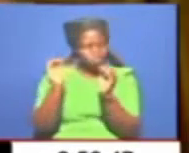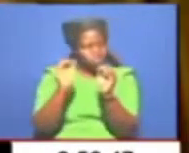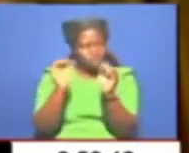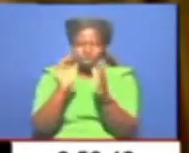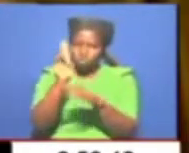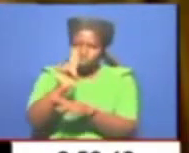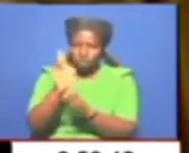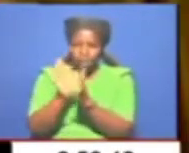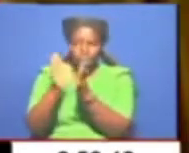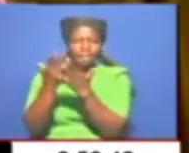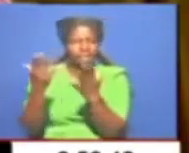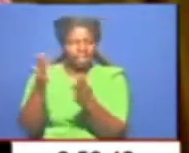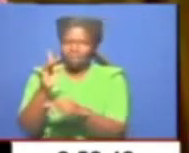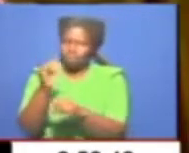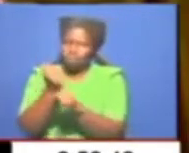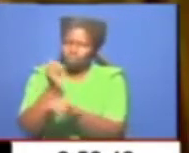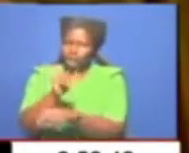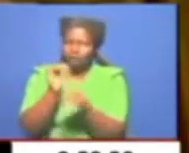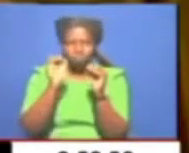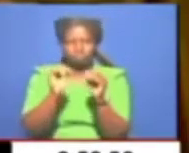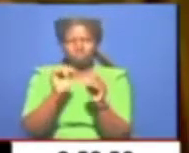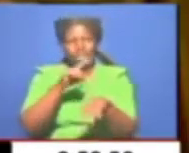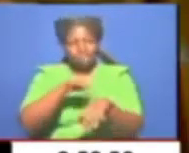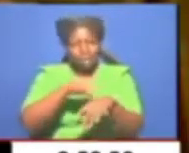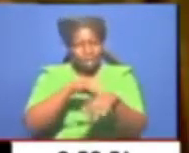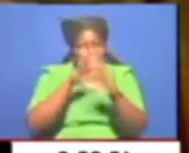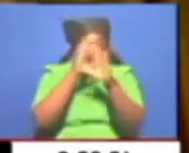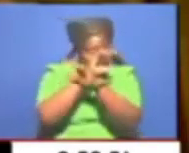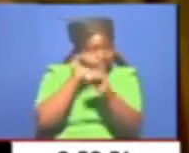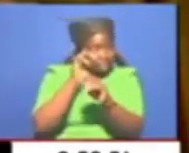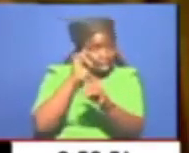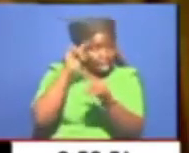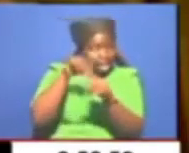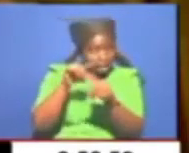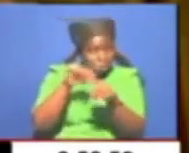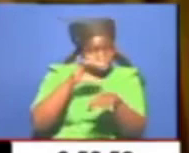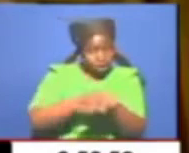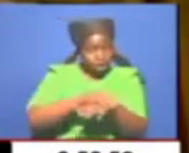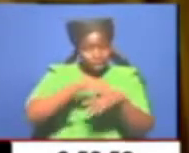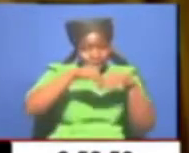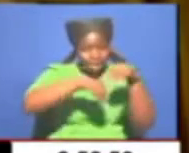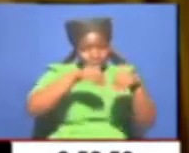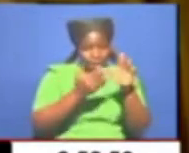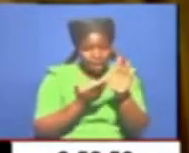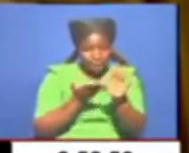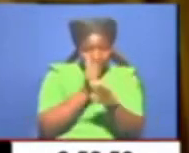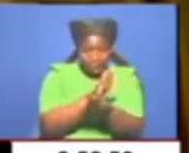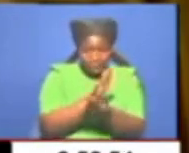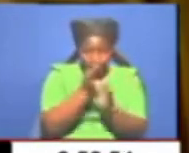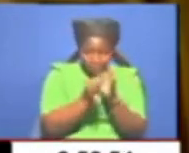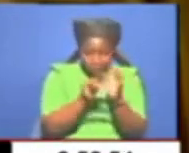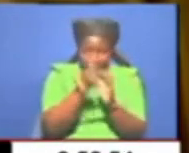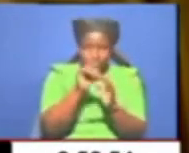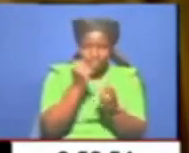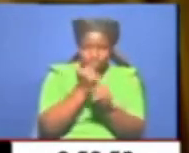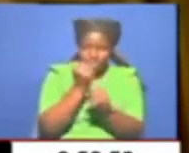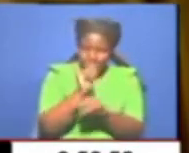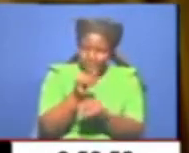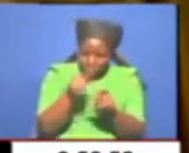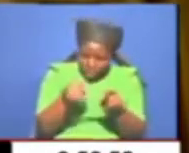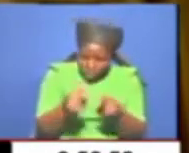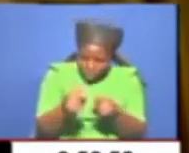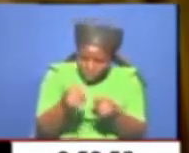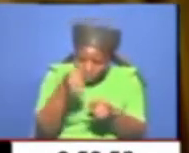doing. When the president seeks re-election as president, if he's doing it properly, he doesn't use state